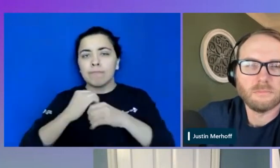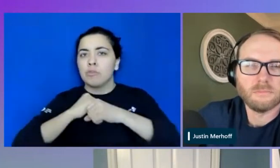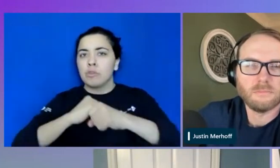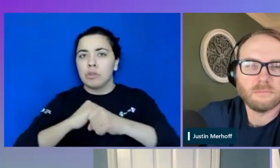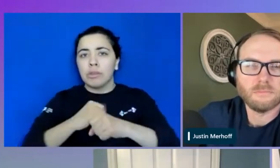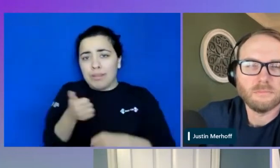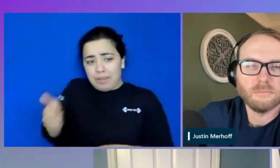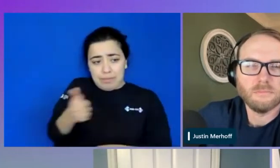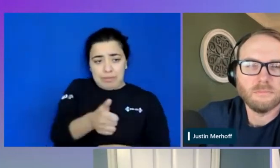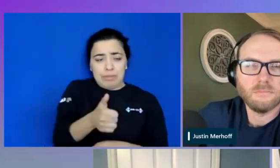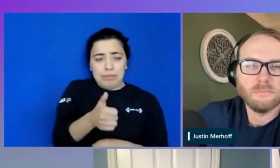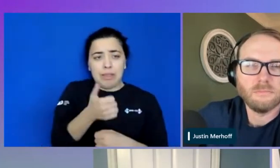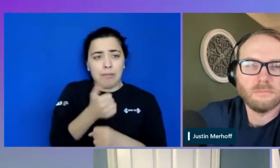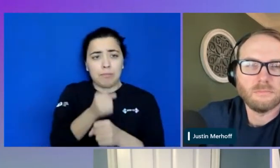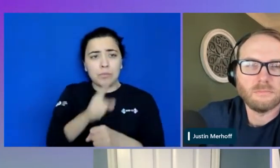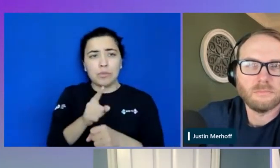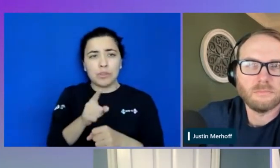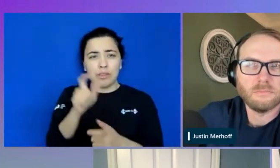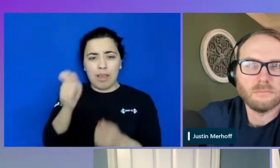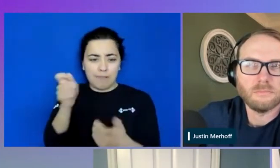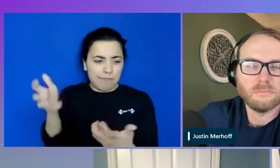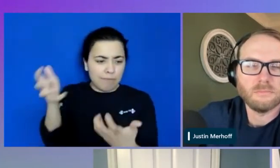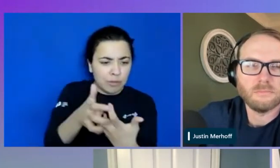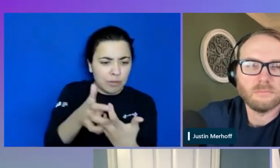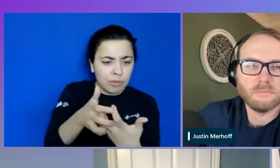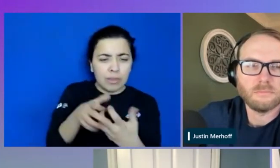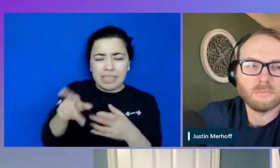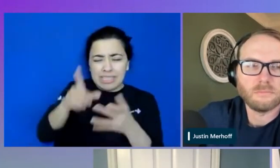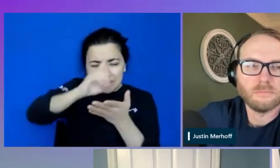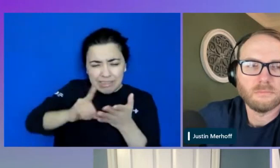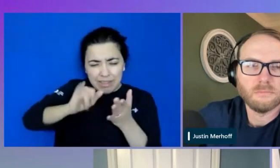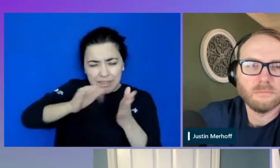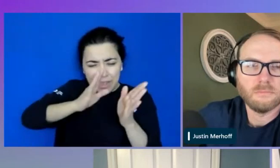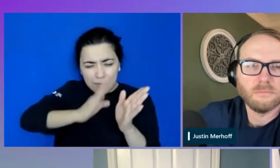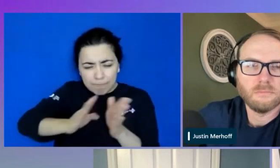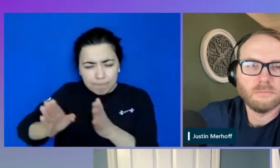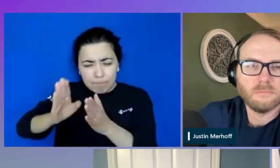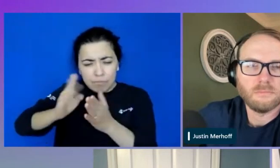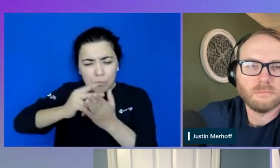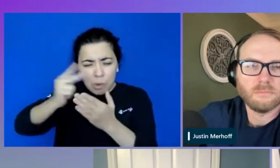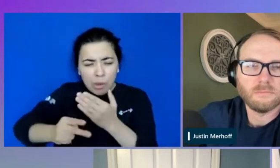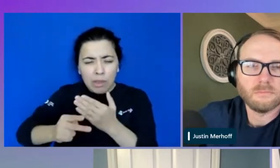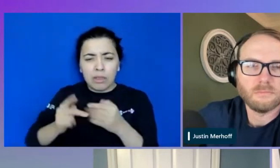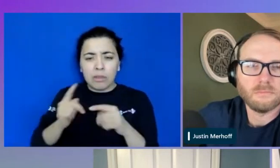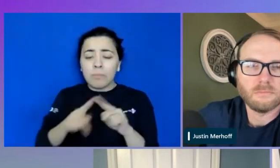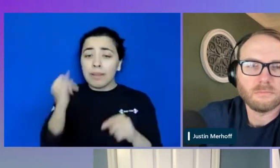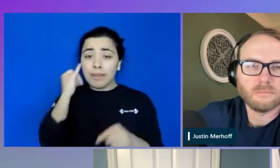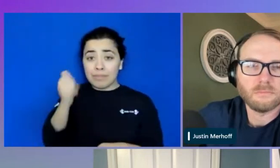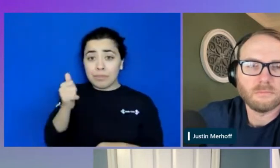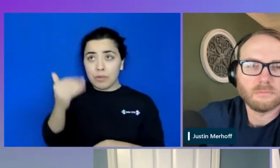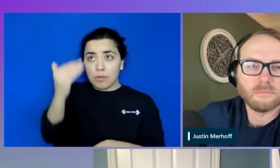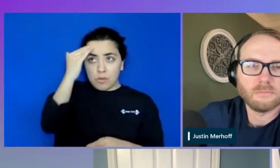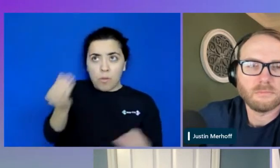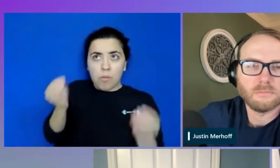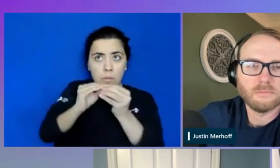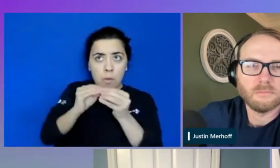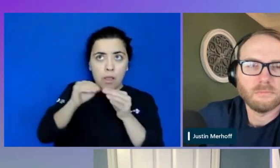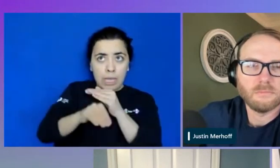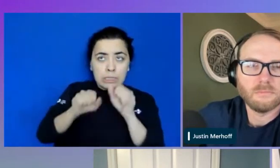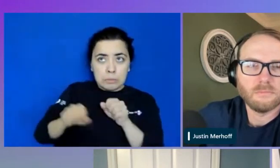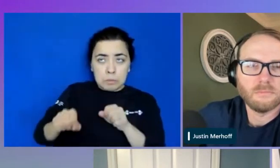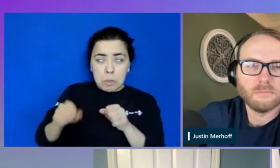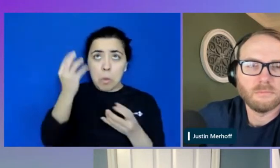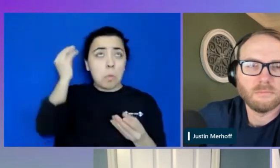make configurations. They are the ones that design all these programs. So the more aware about accessibility they are, I